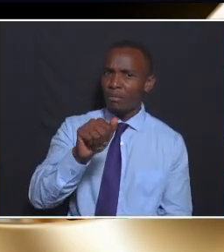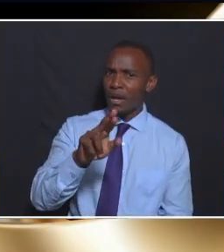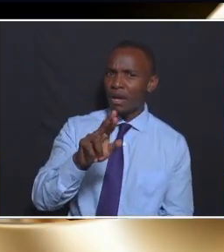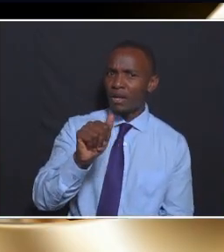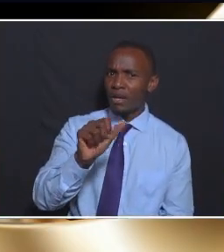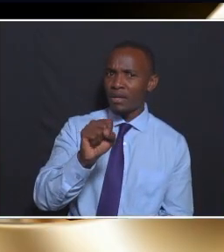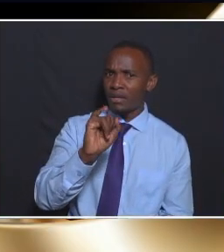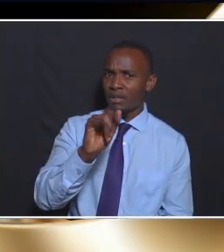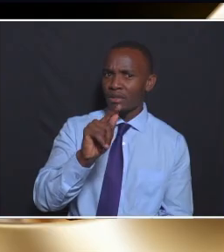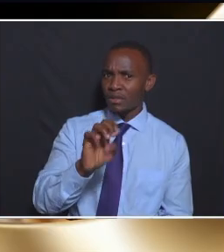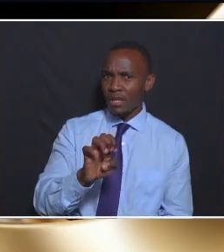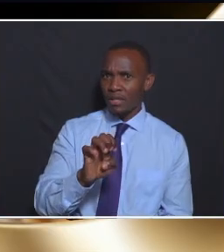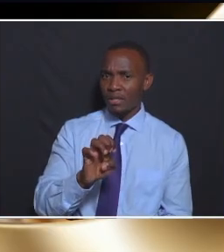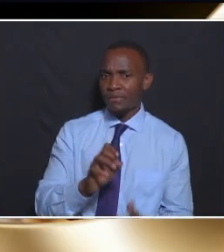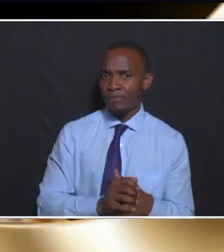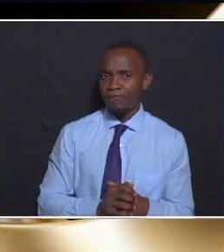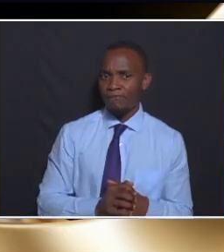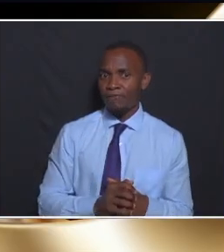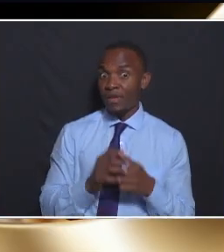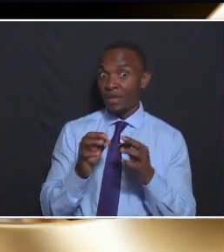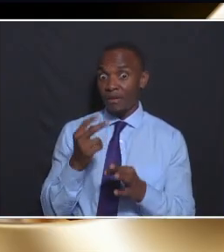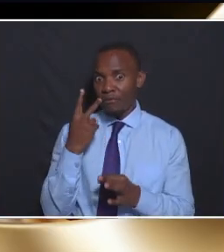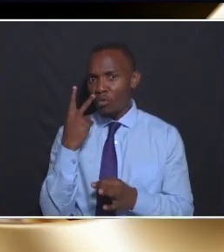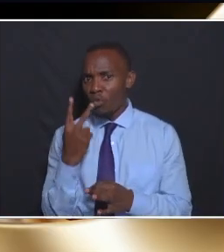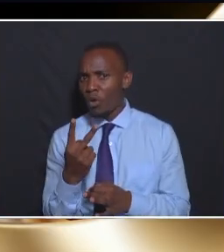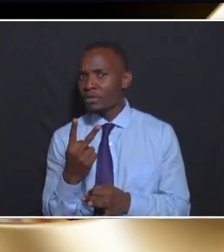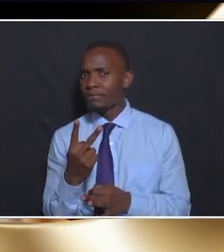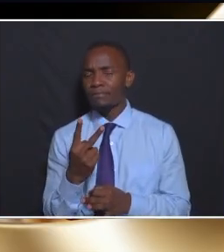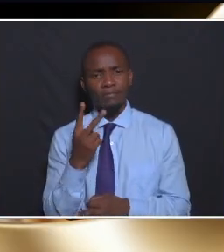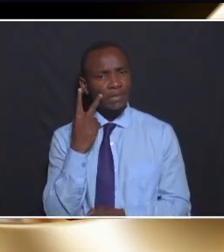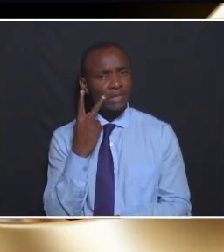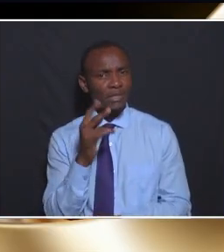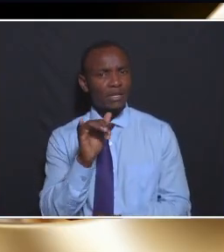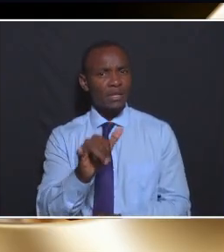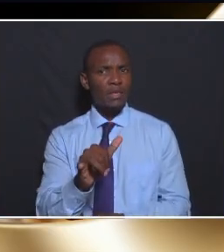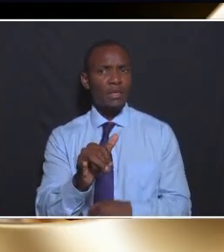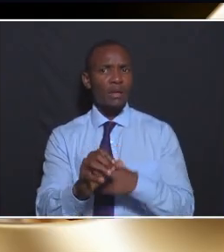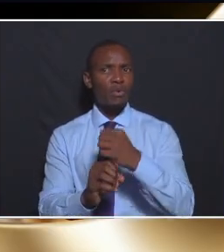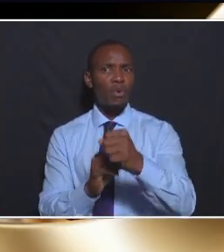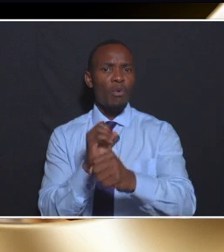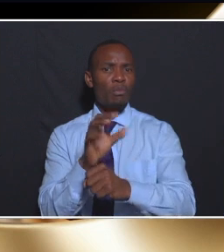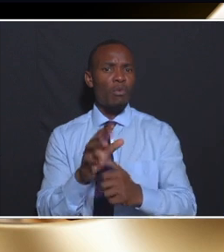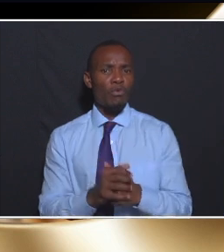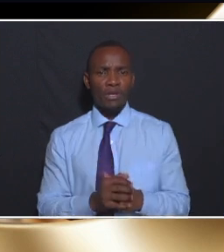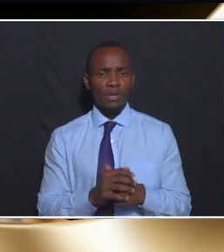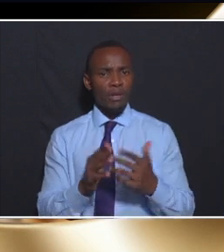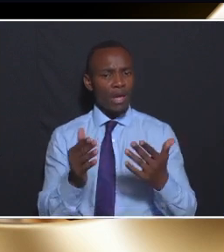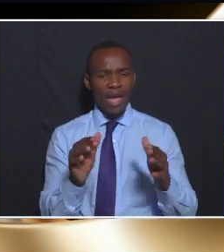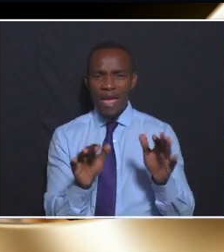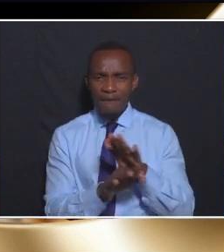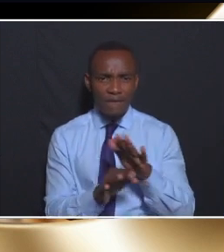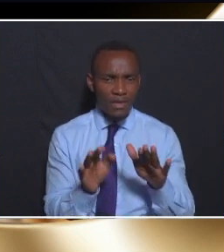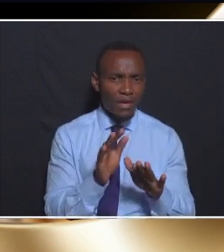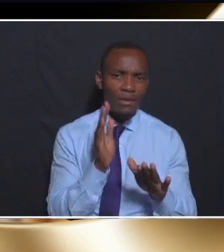Look at the excellence of Parasite. The framing, the composition, the color